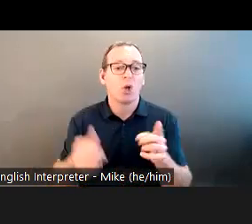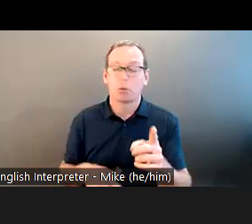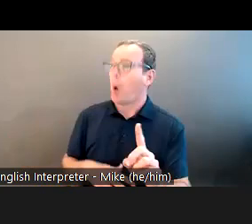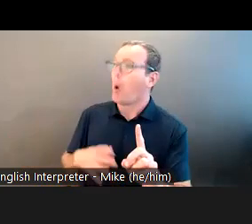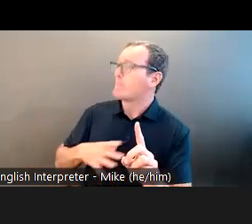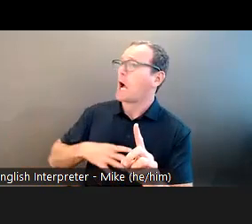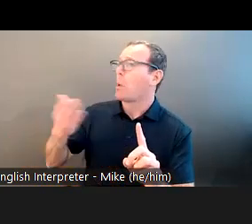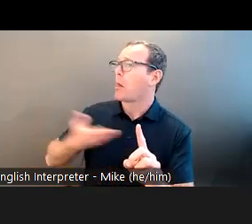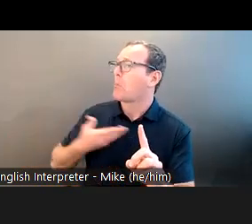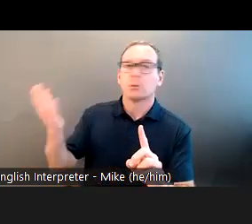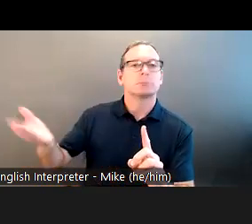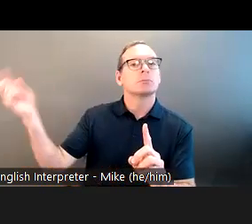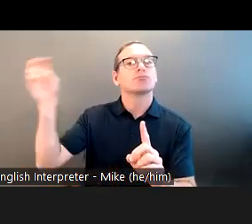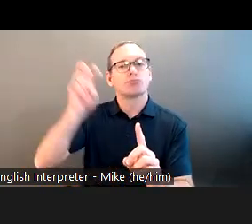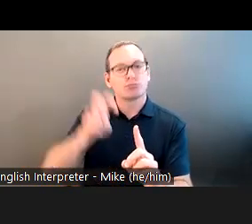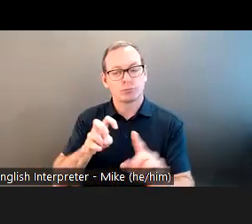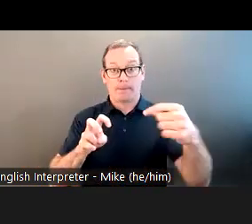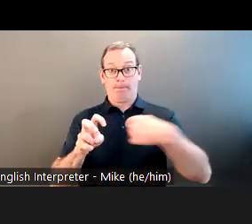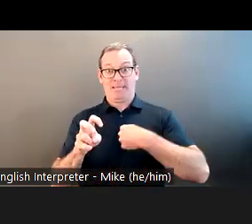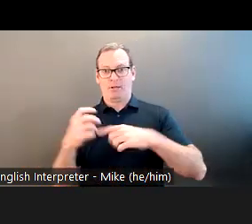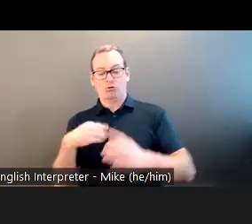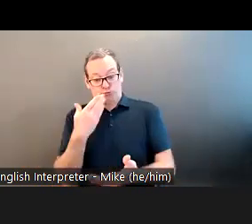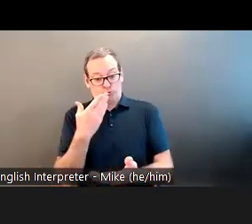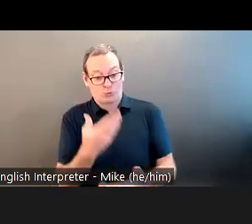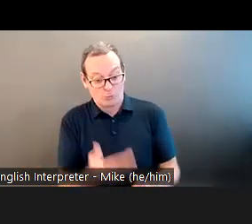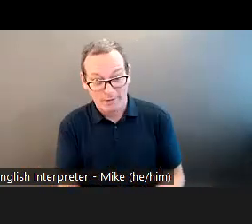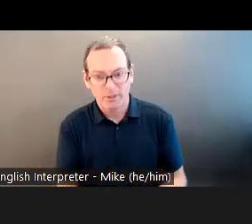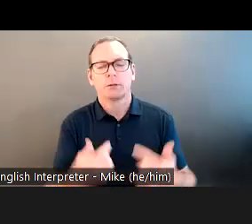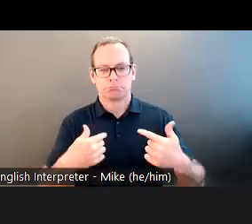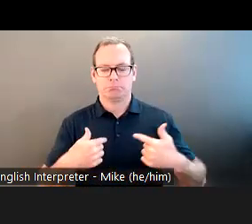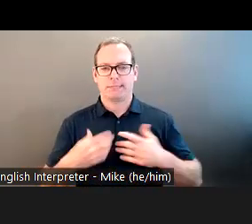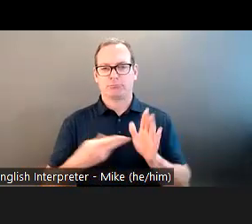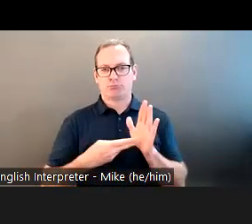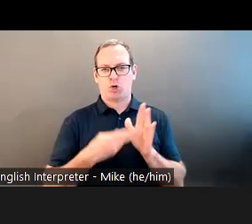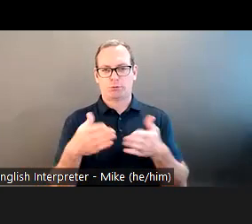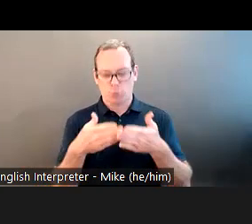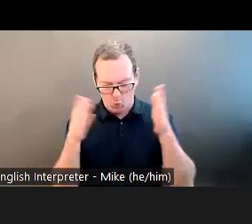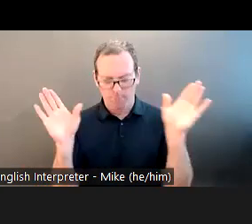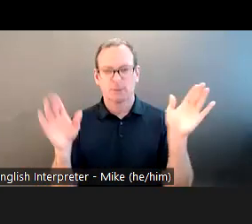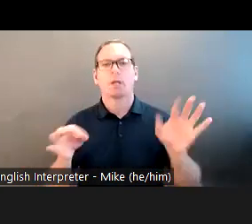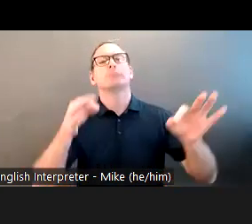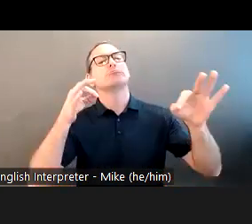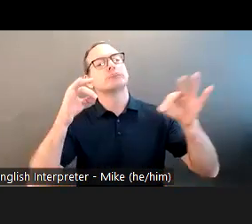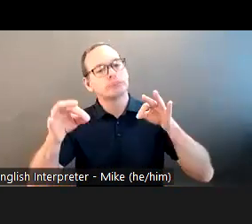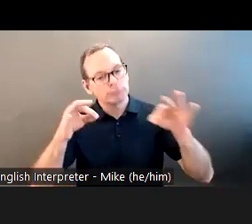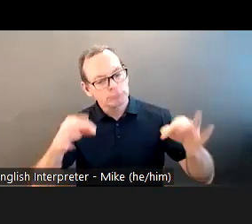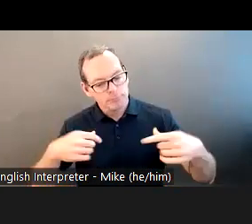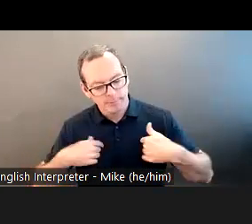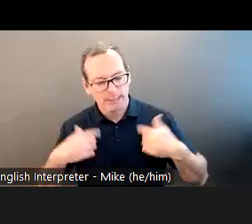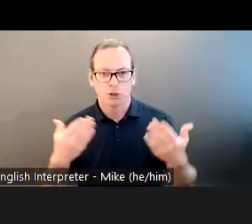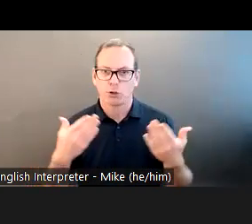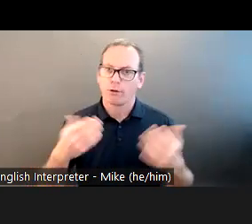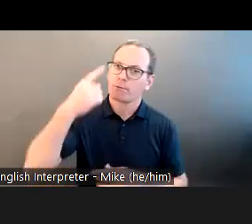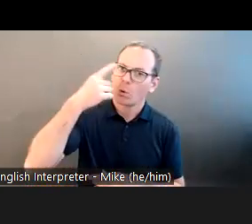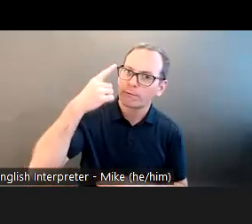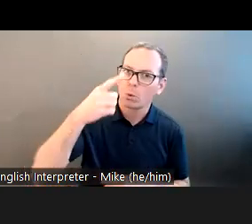what the purpose of the assessment is, what the potential outcomes are, and that they have the right to refuse. The tricky thing about working